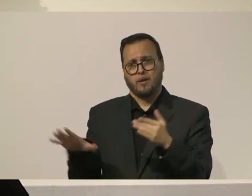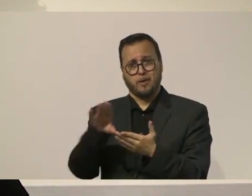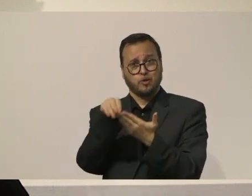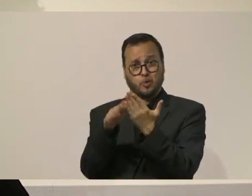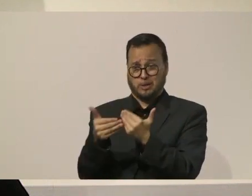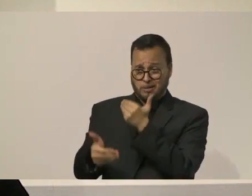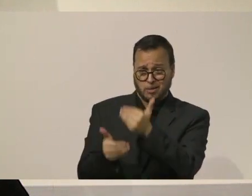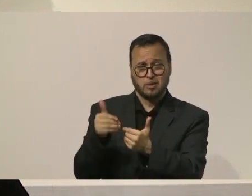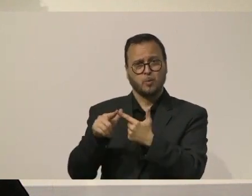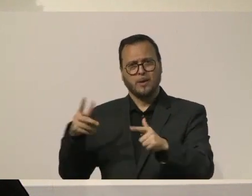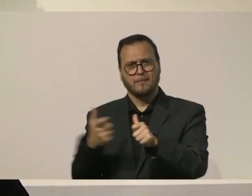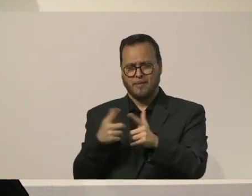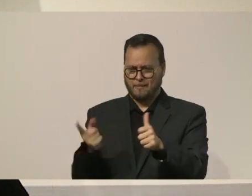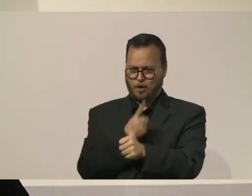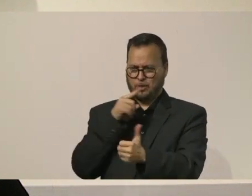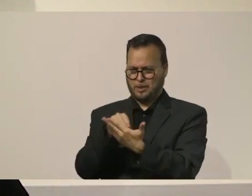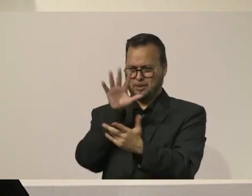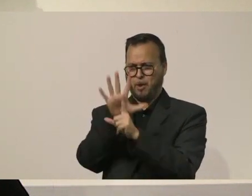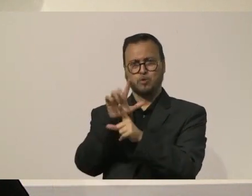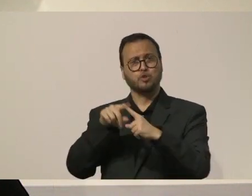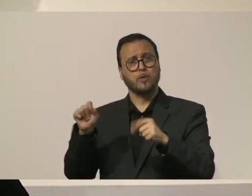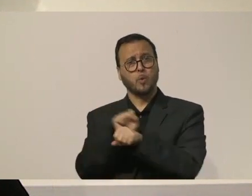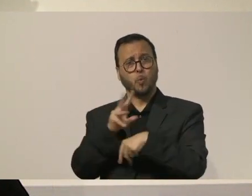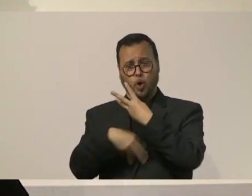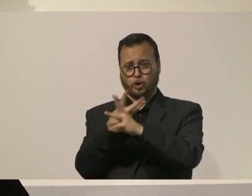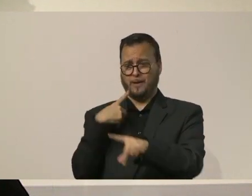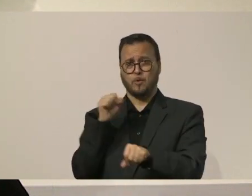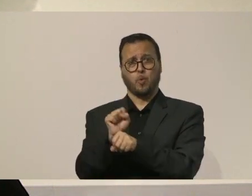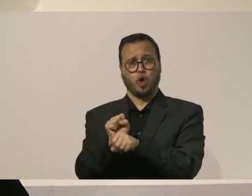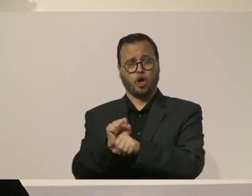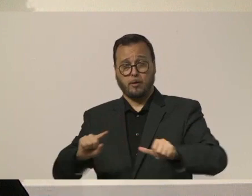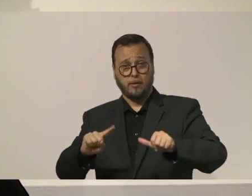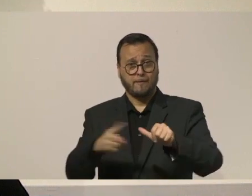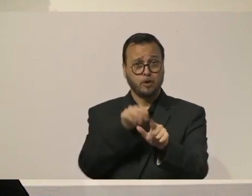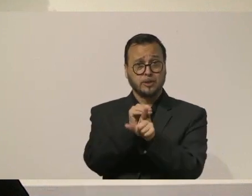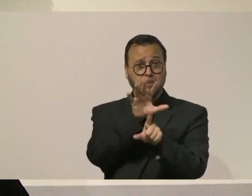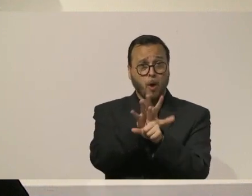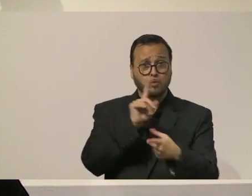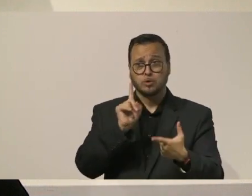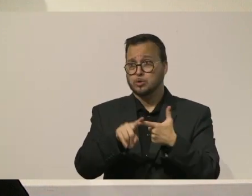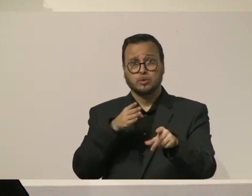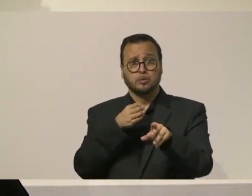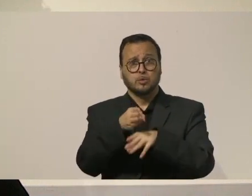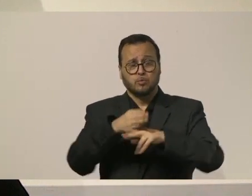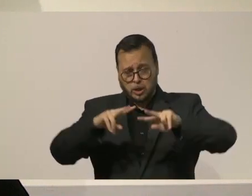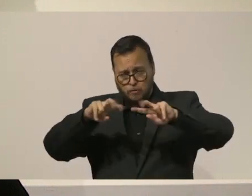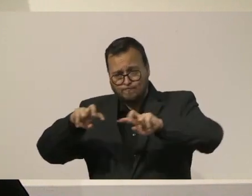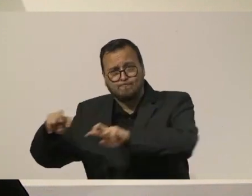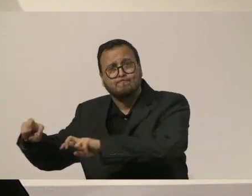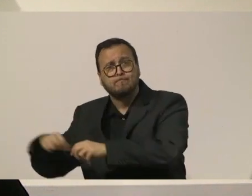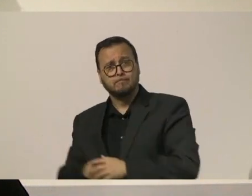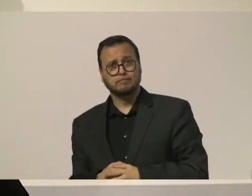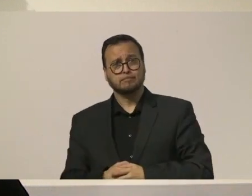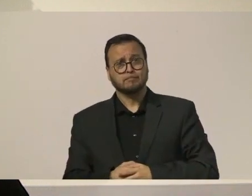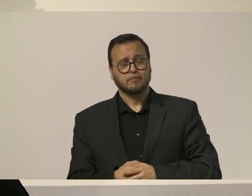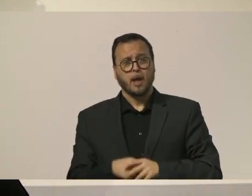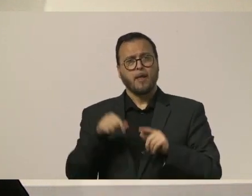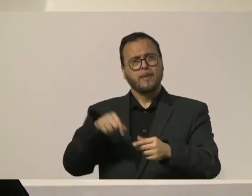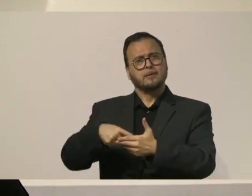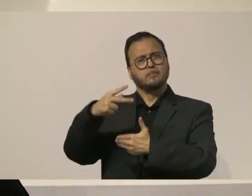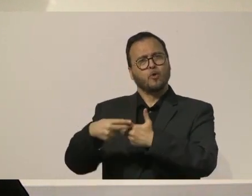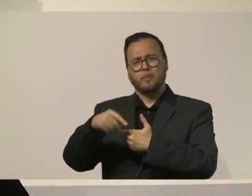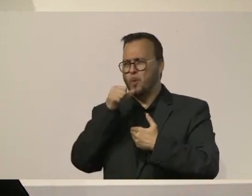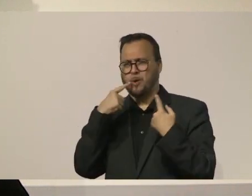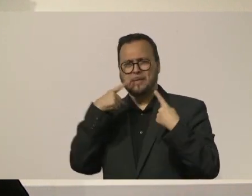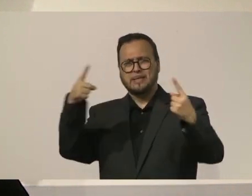get their first exposure to the world of work, their first exposure to career exploration. And this program wouldn't